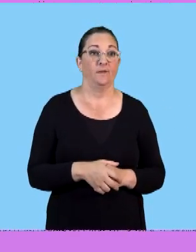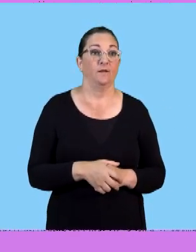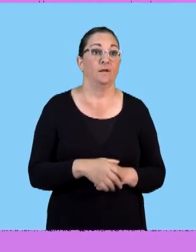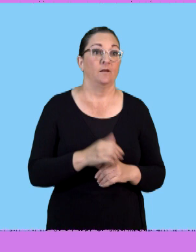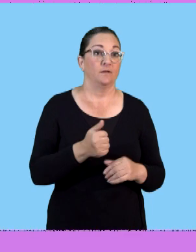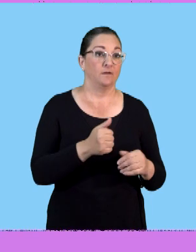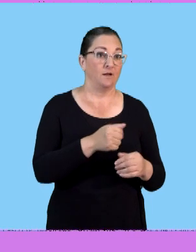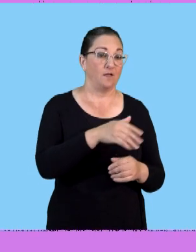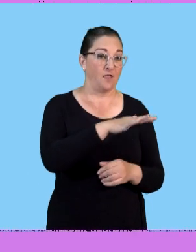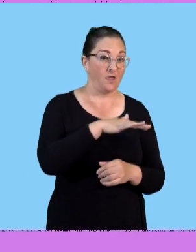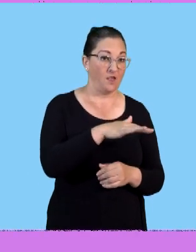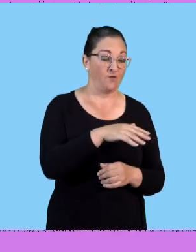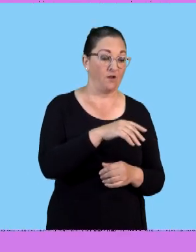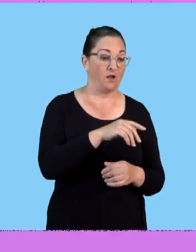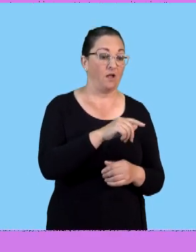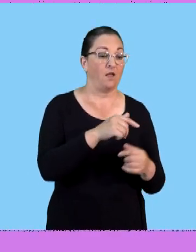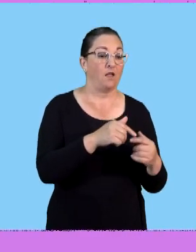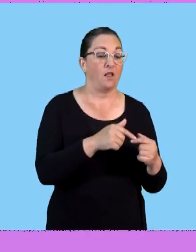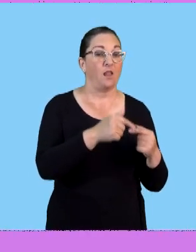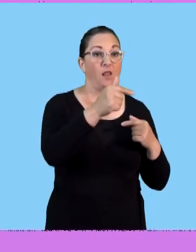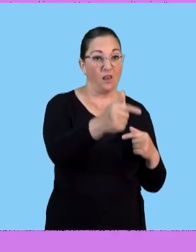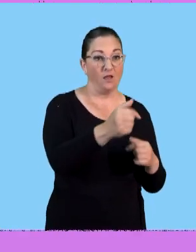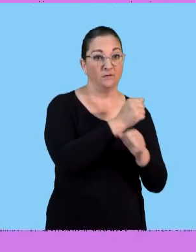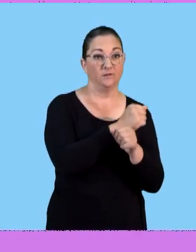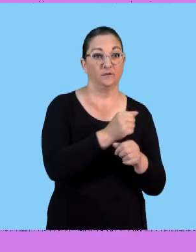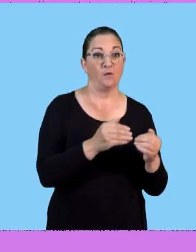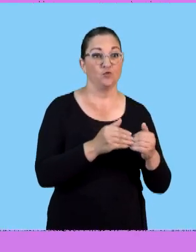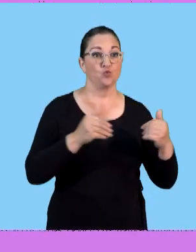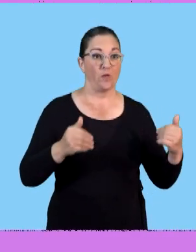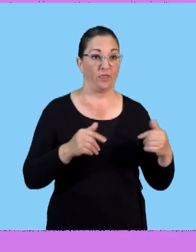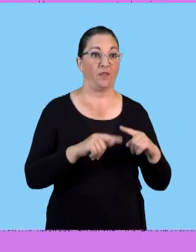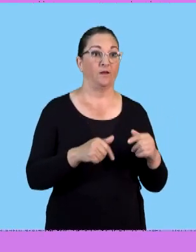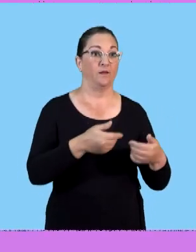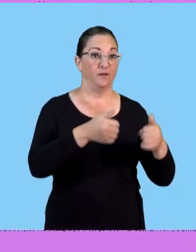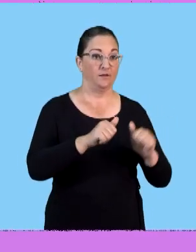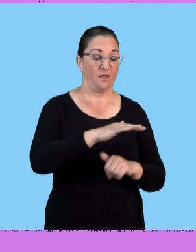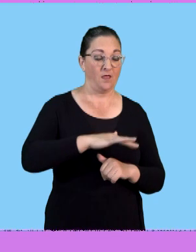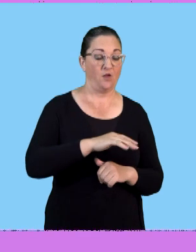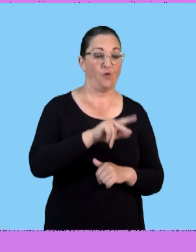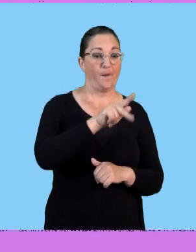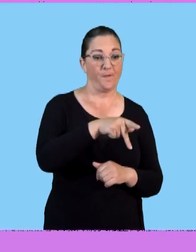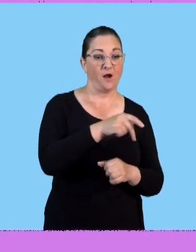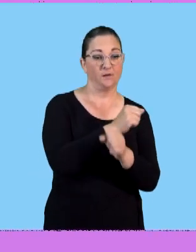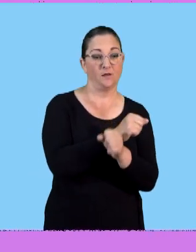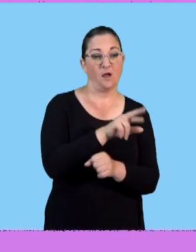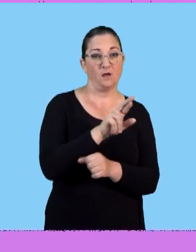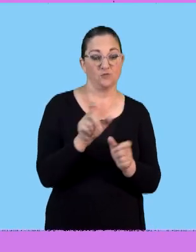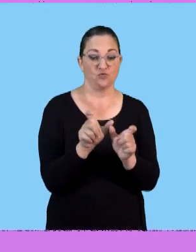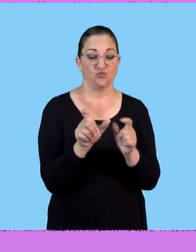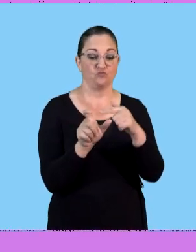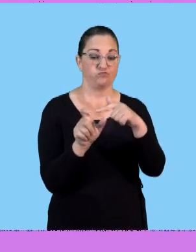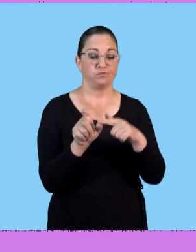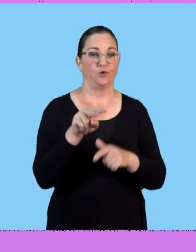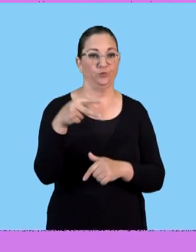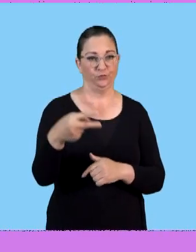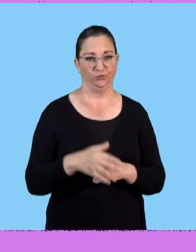I said area of a rectangle equals length times width, then area equals pi times radius squared. Please pay attention to